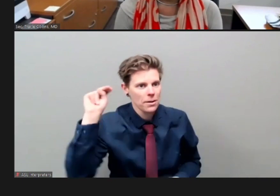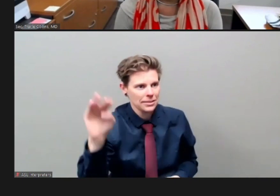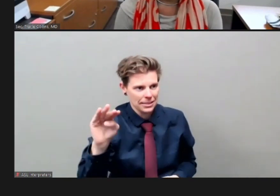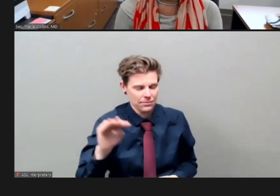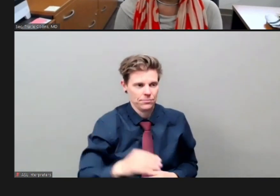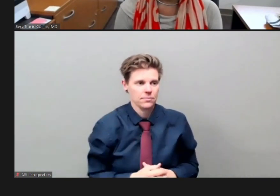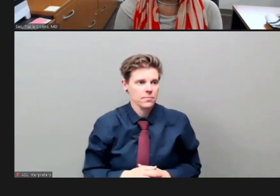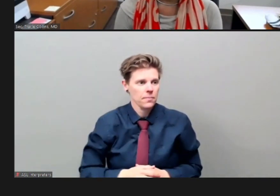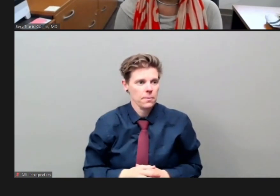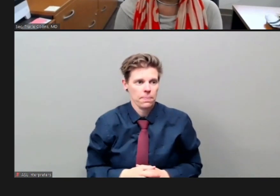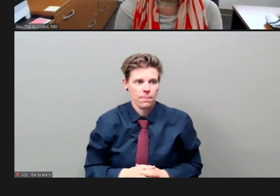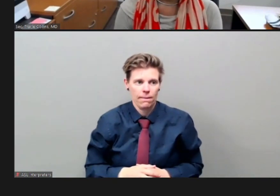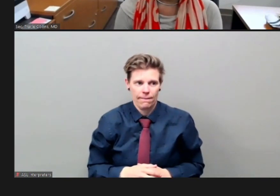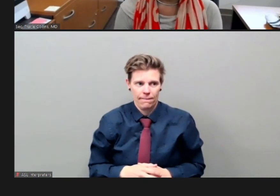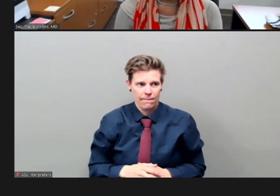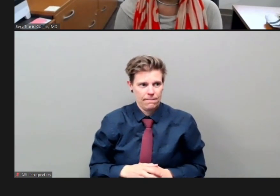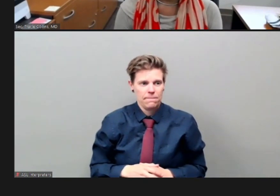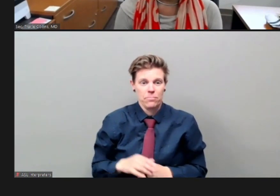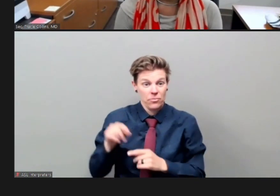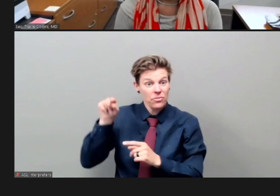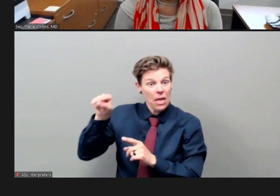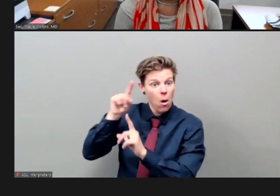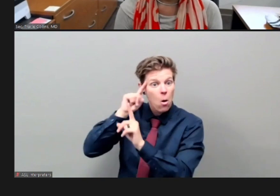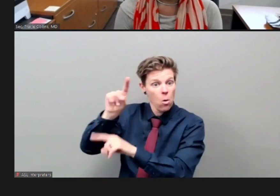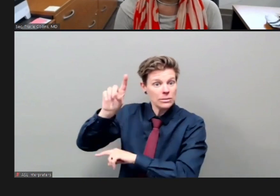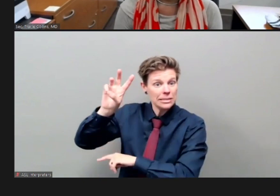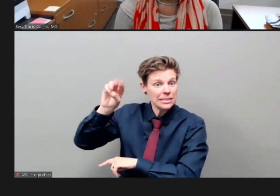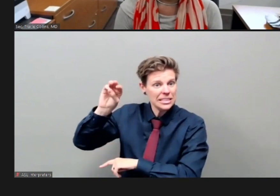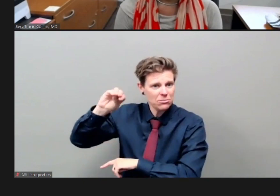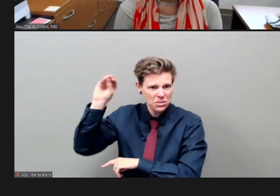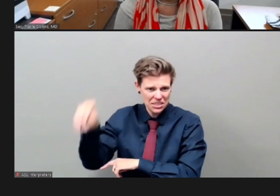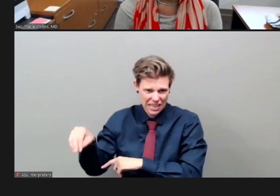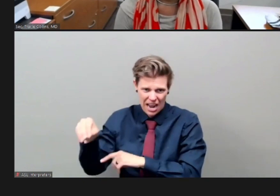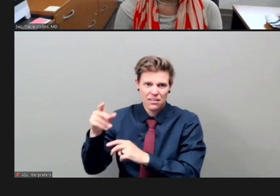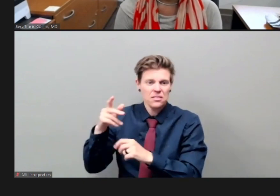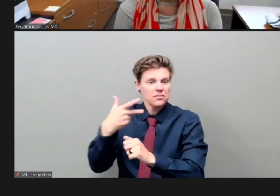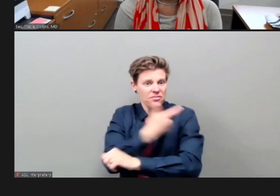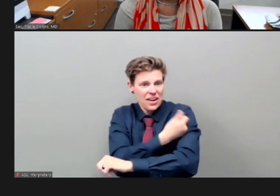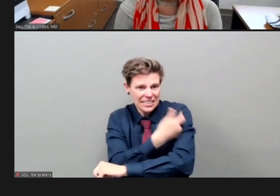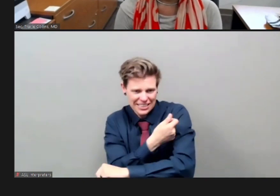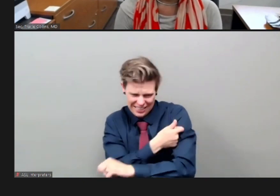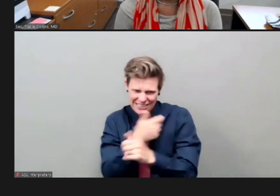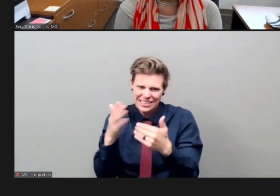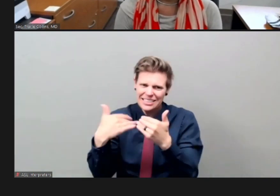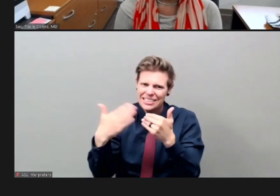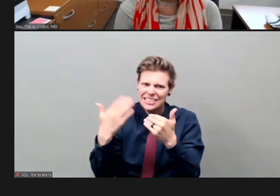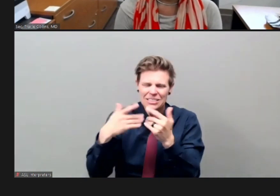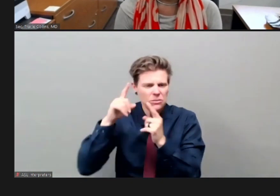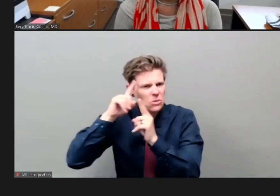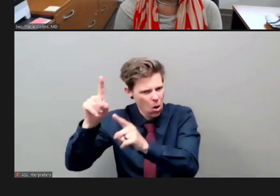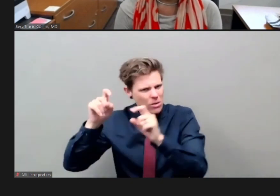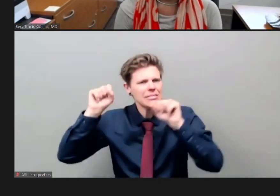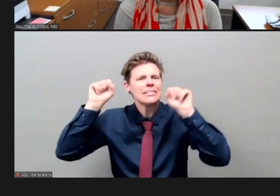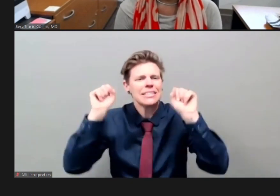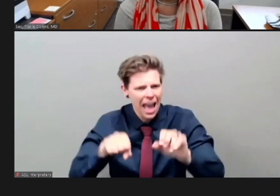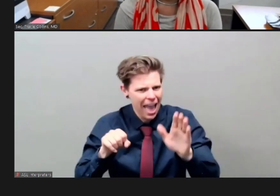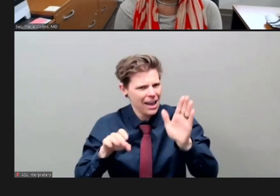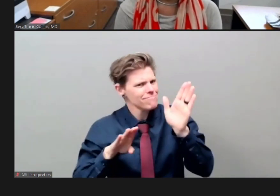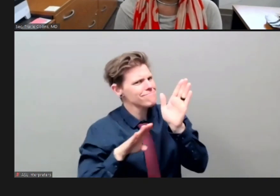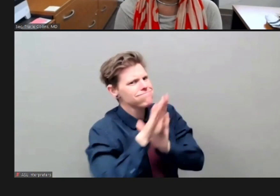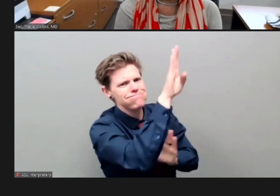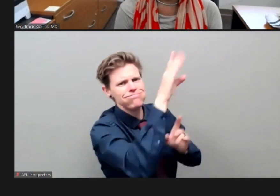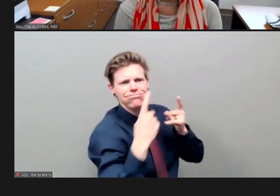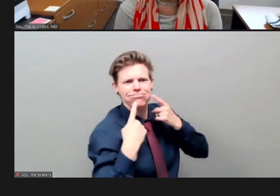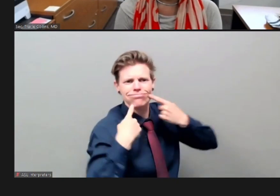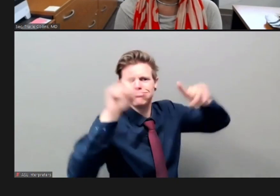for us from which to make all of these decisions. And I am proud of the state. We've been